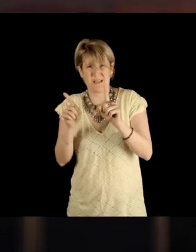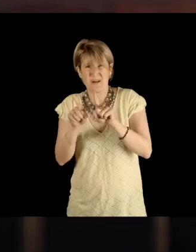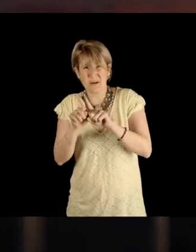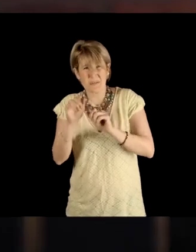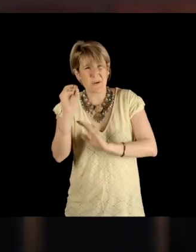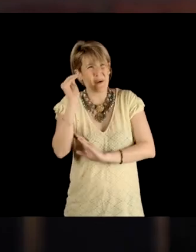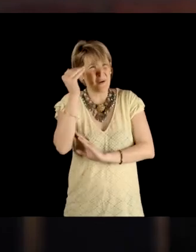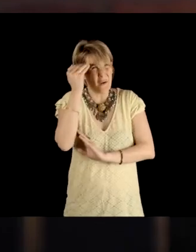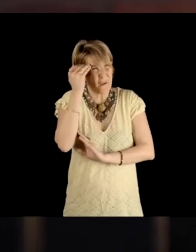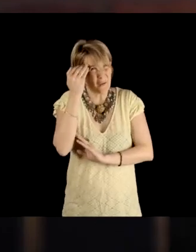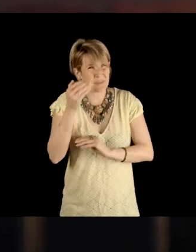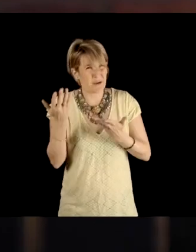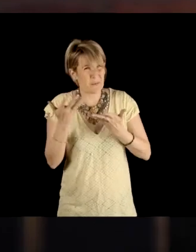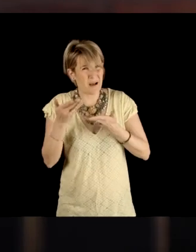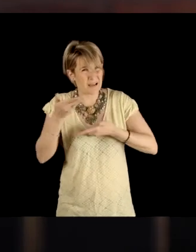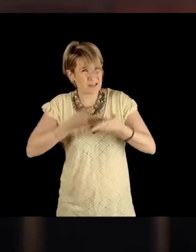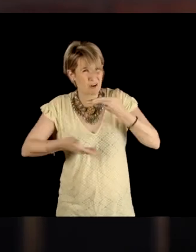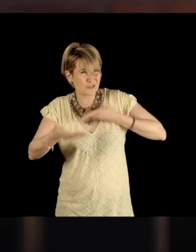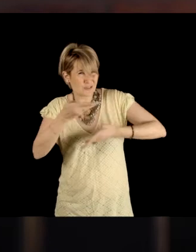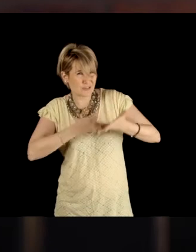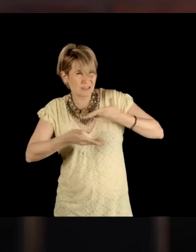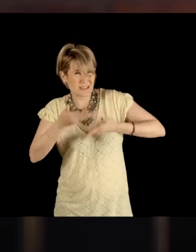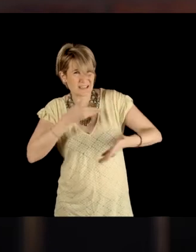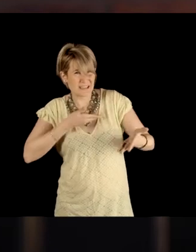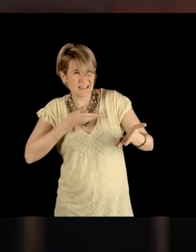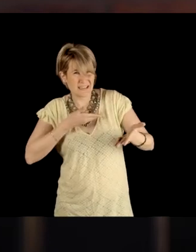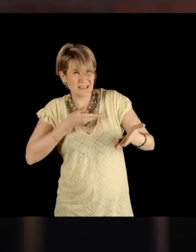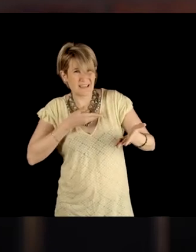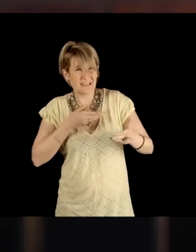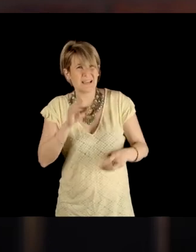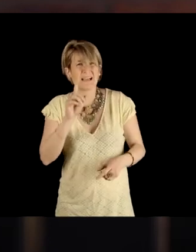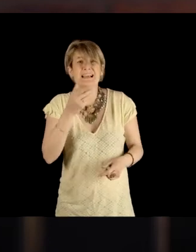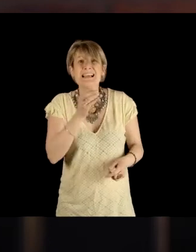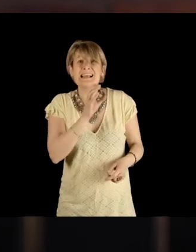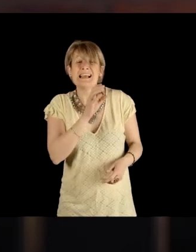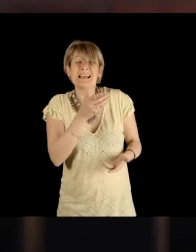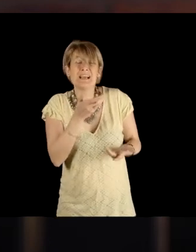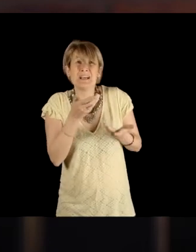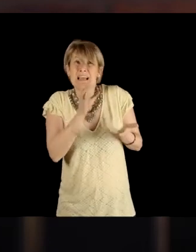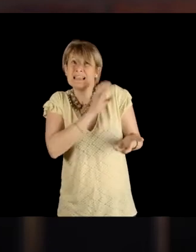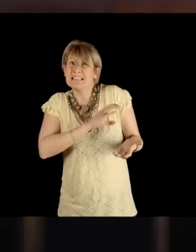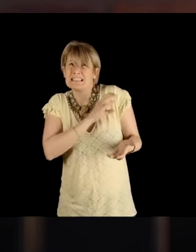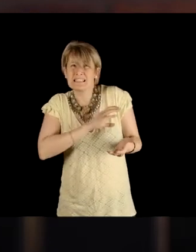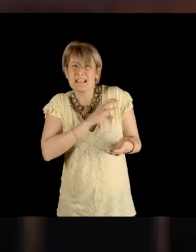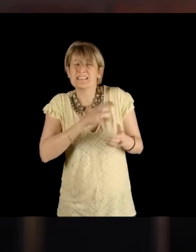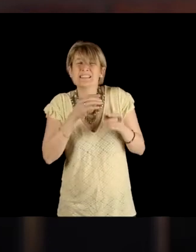For example, these impressions can lead us to endlessly mull over repetitive thoughts.